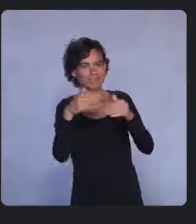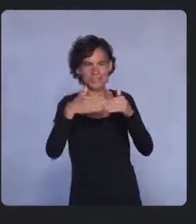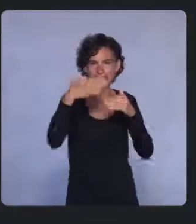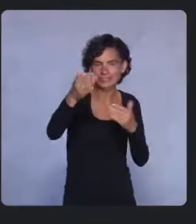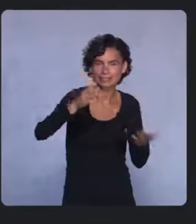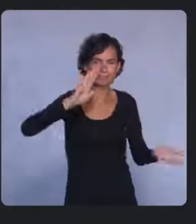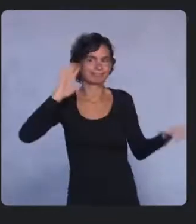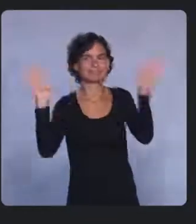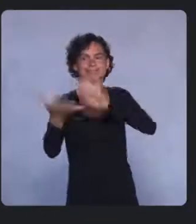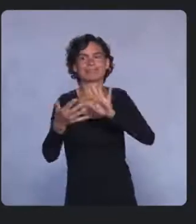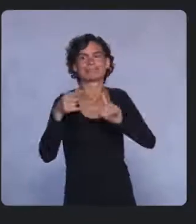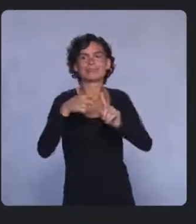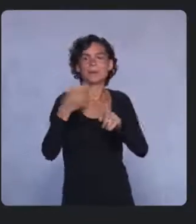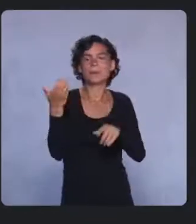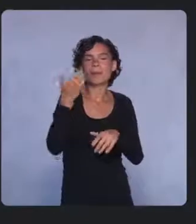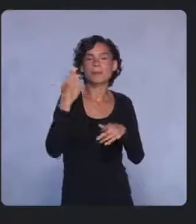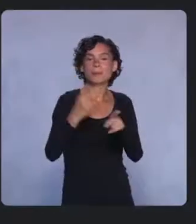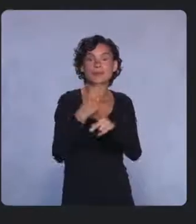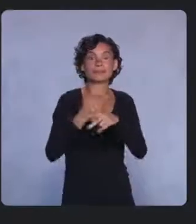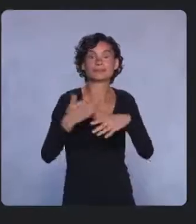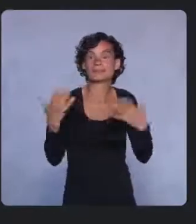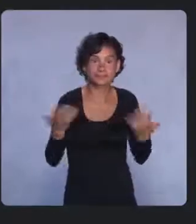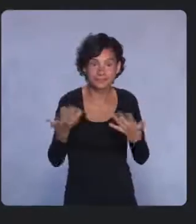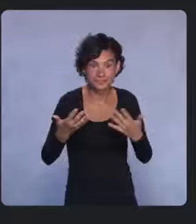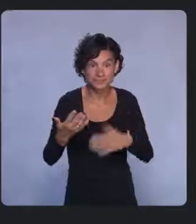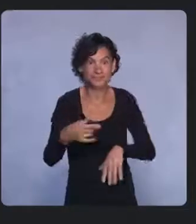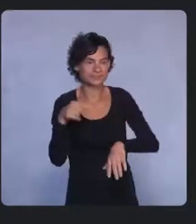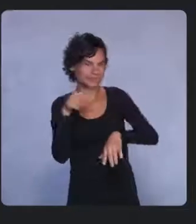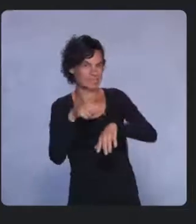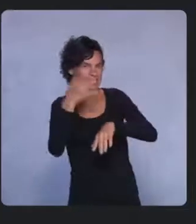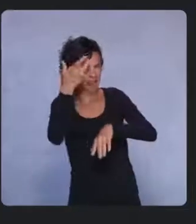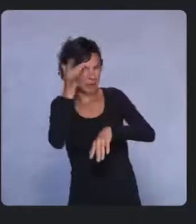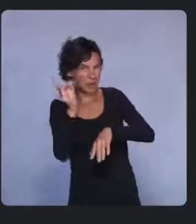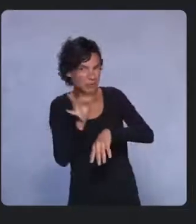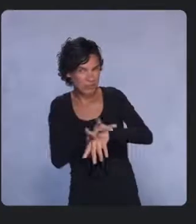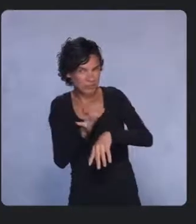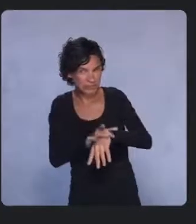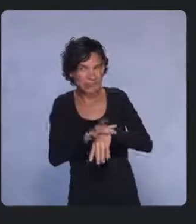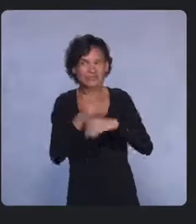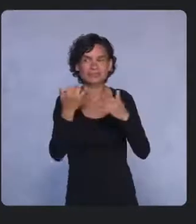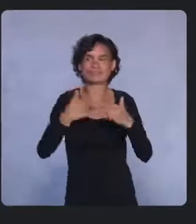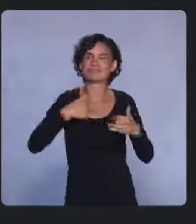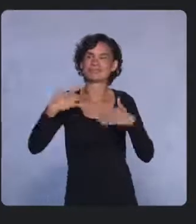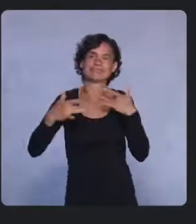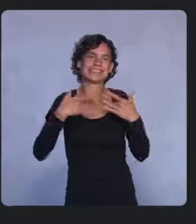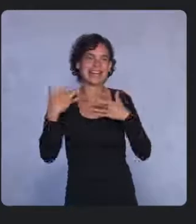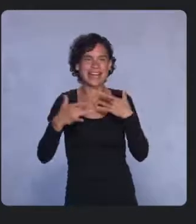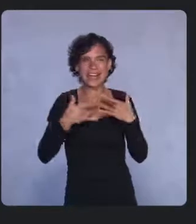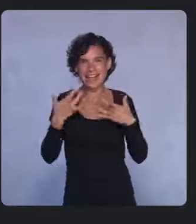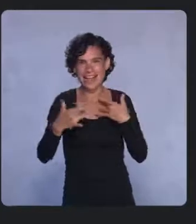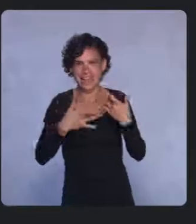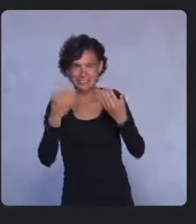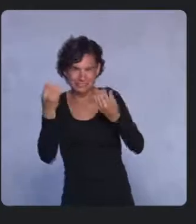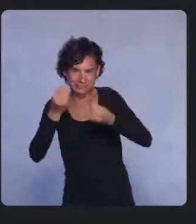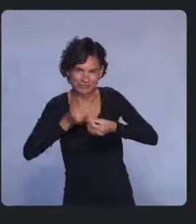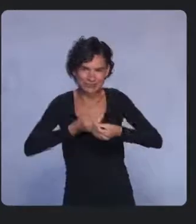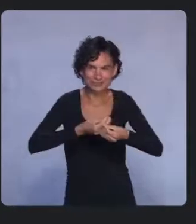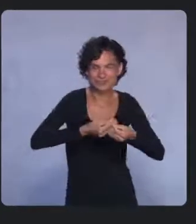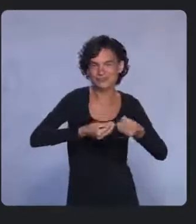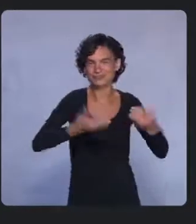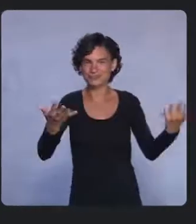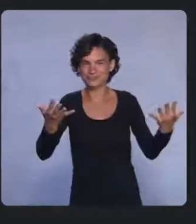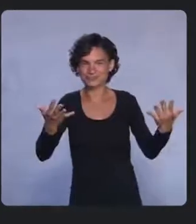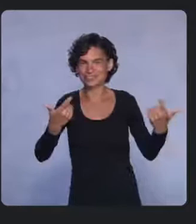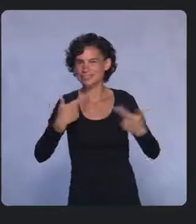of mobile computing, the smartwatch. Today, I'm excited to tell you about the